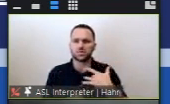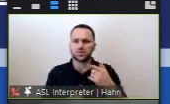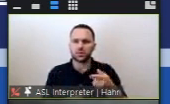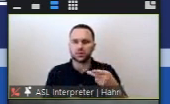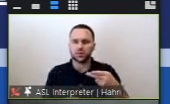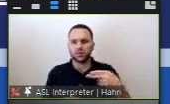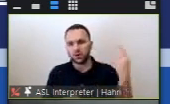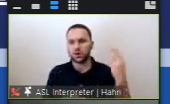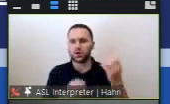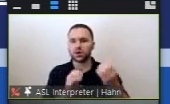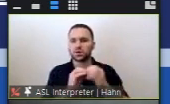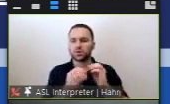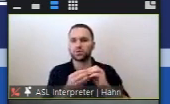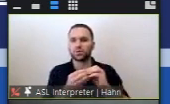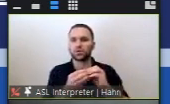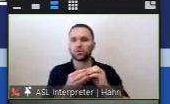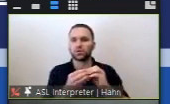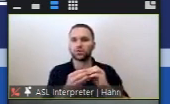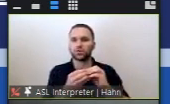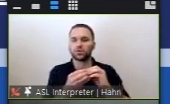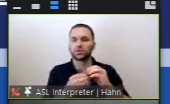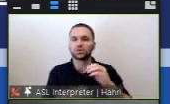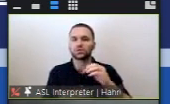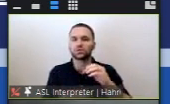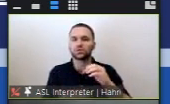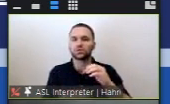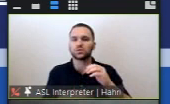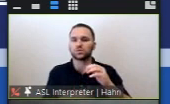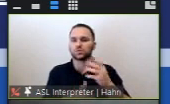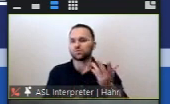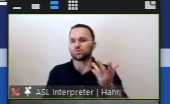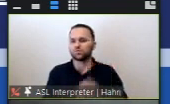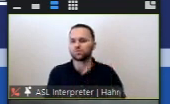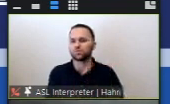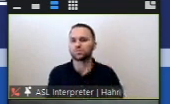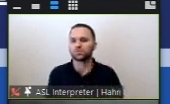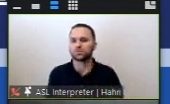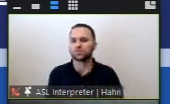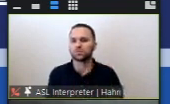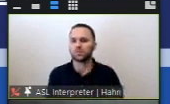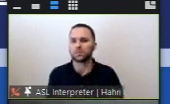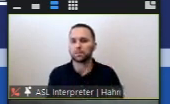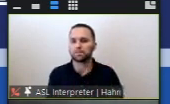the breakthrough cases than their population would suggest? Thank you.